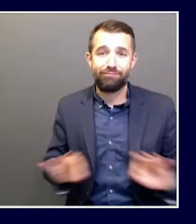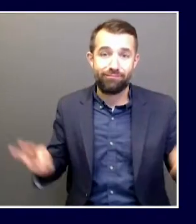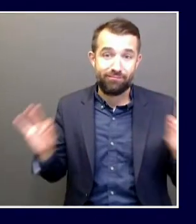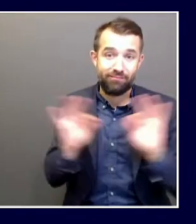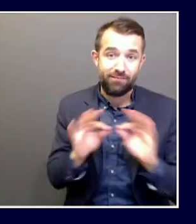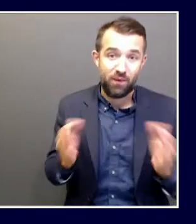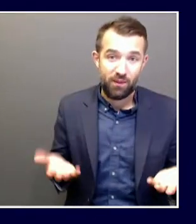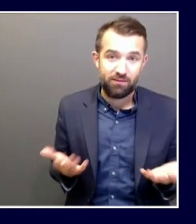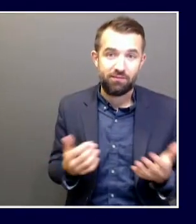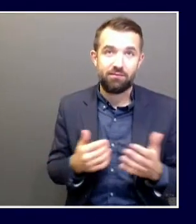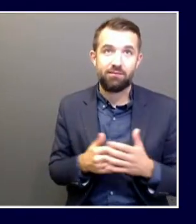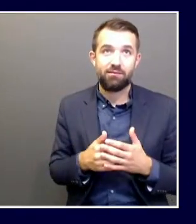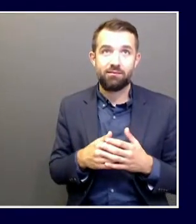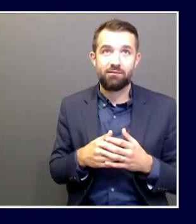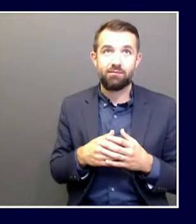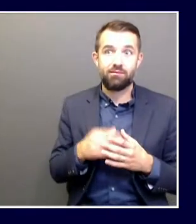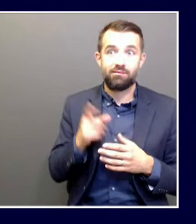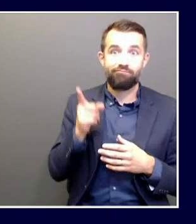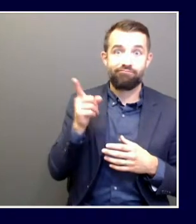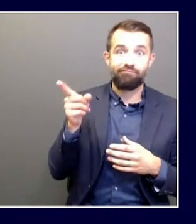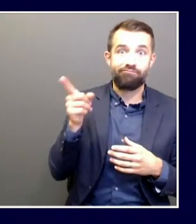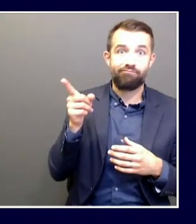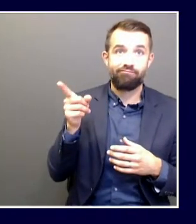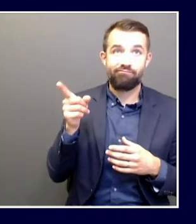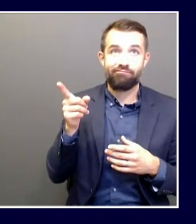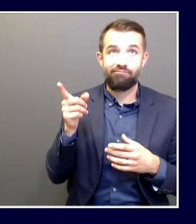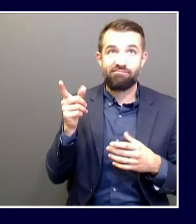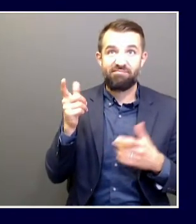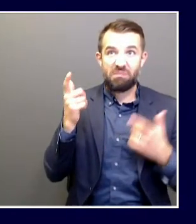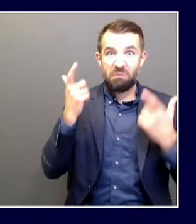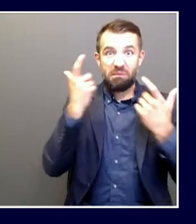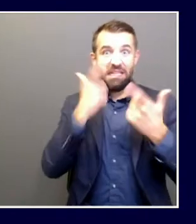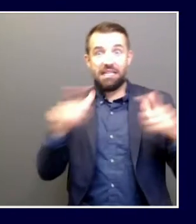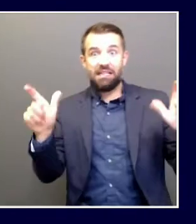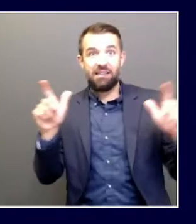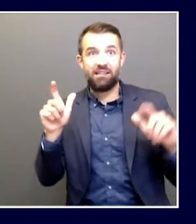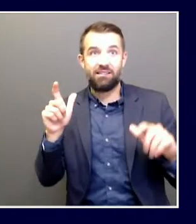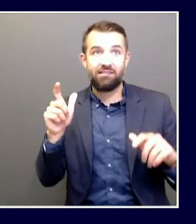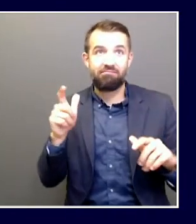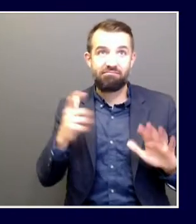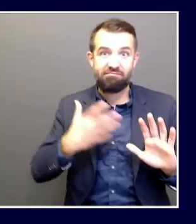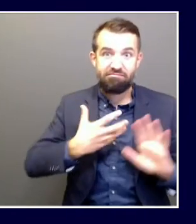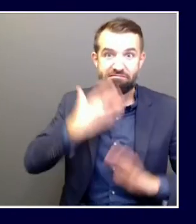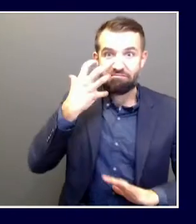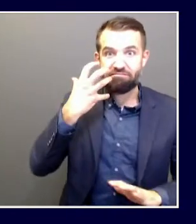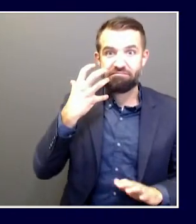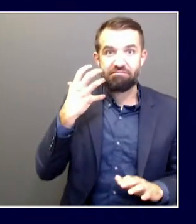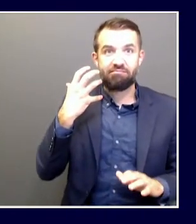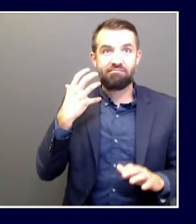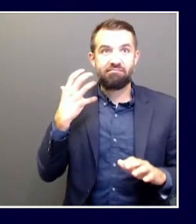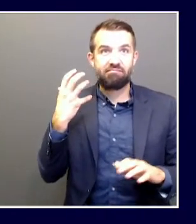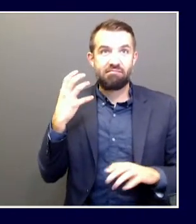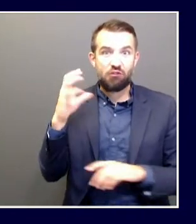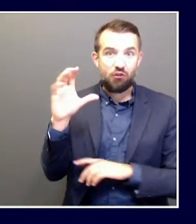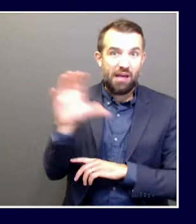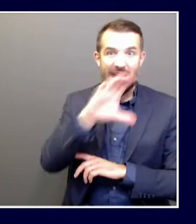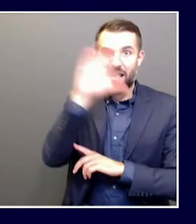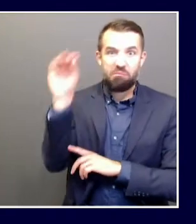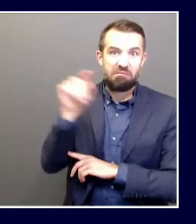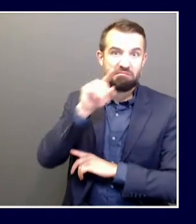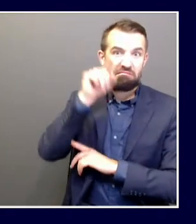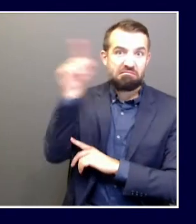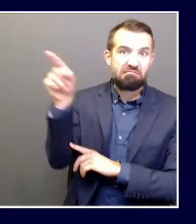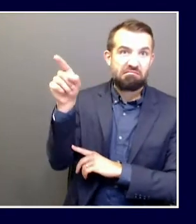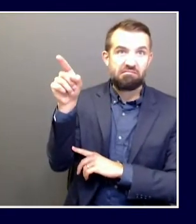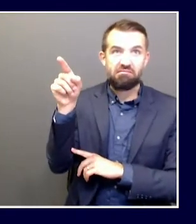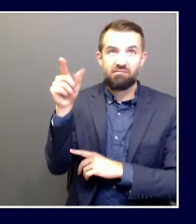It's an attempt by big crab, organized shrimp, and corporate crustacean interests to besmirch